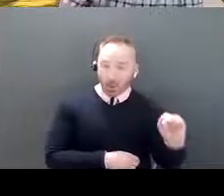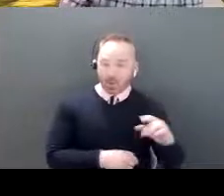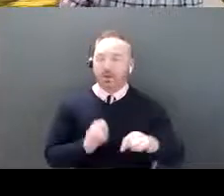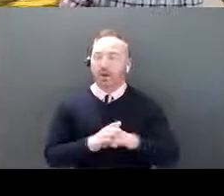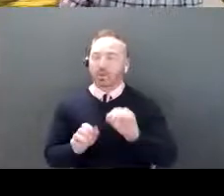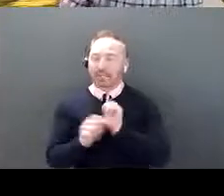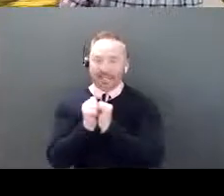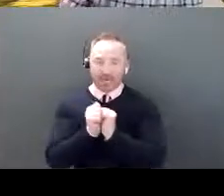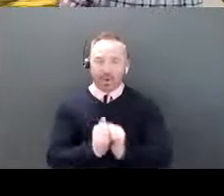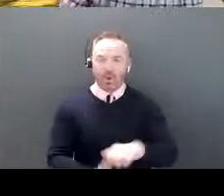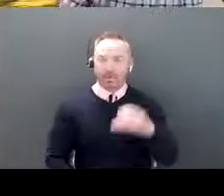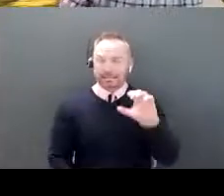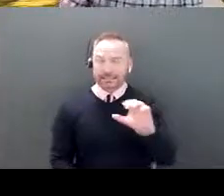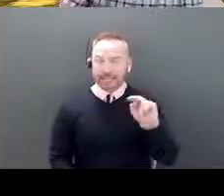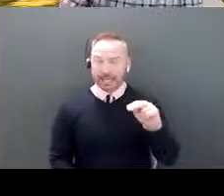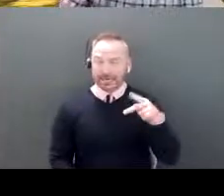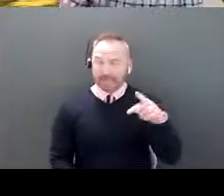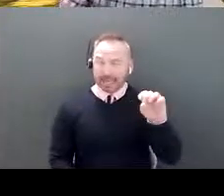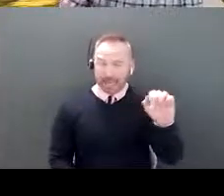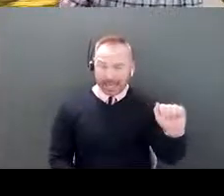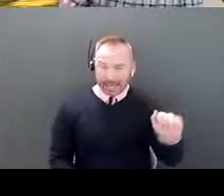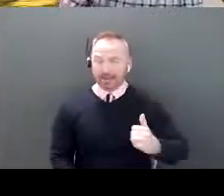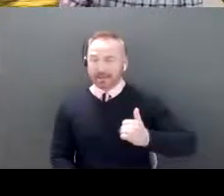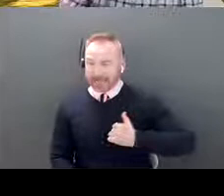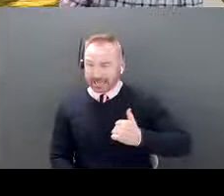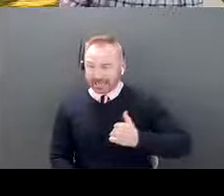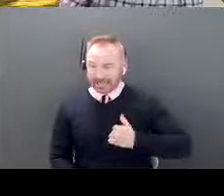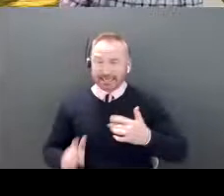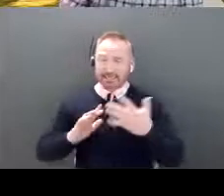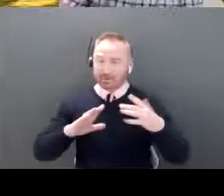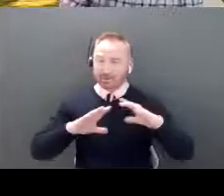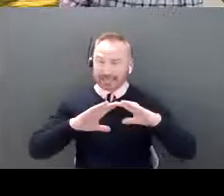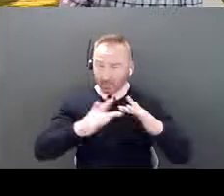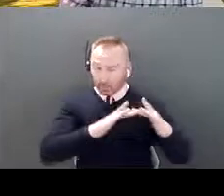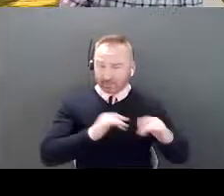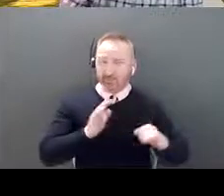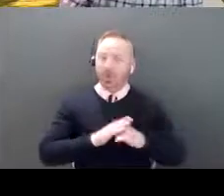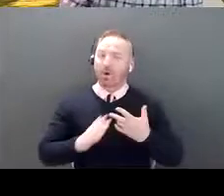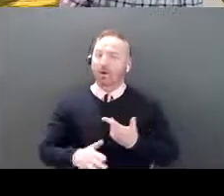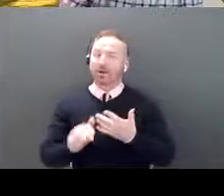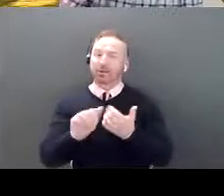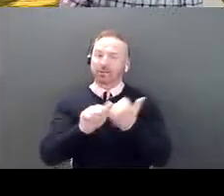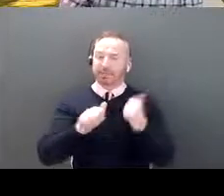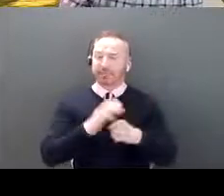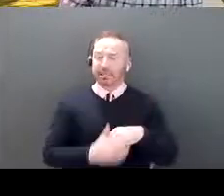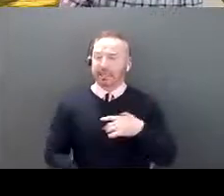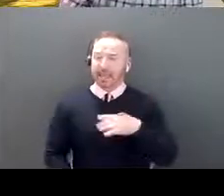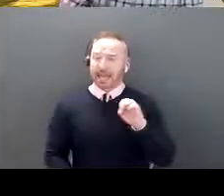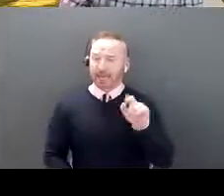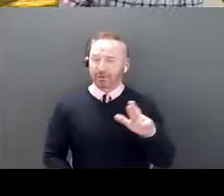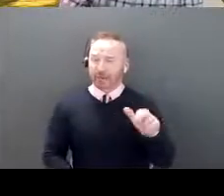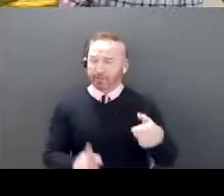for the Prevention of Elder Abuse to develop a national strategy, kind of a roadmap about what we can do as